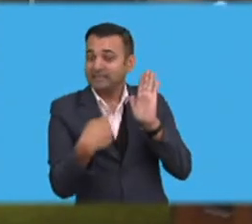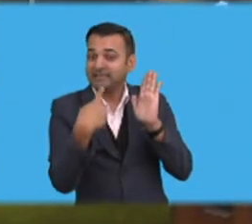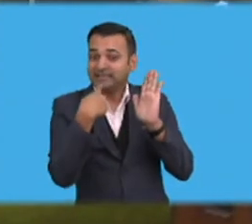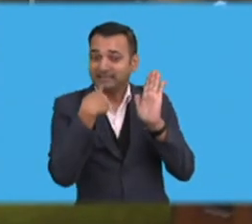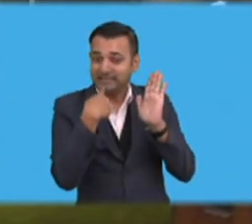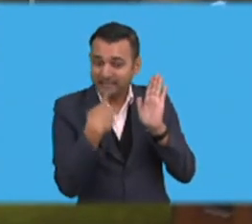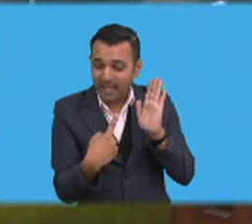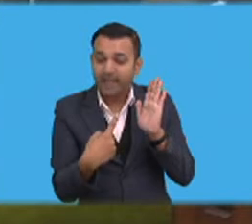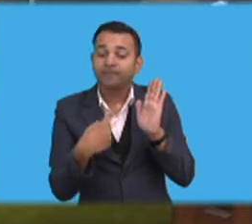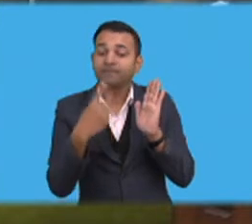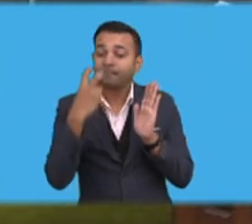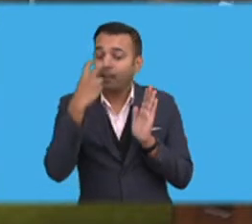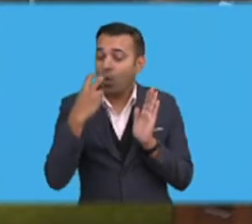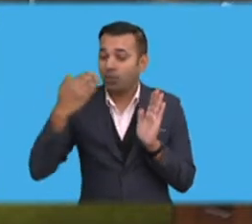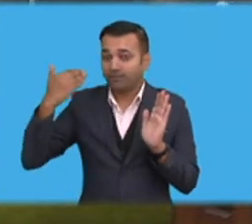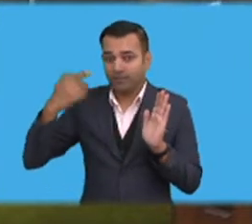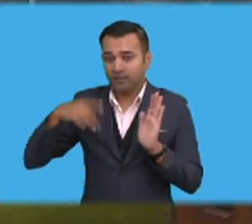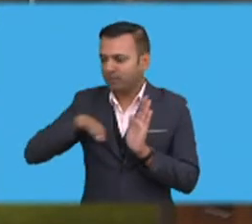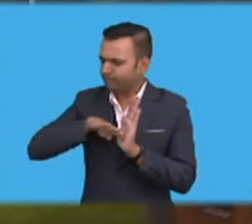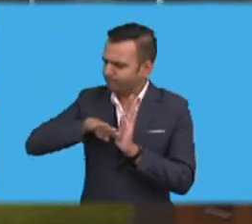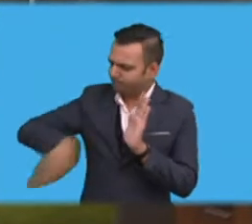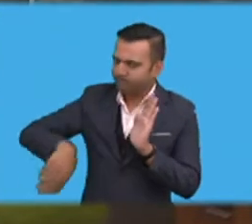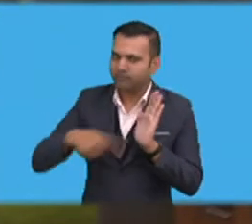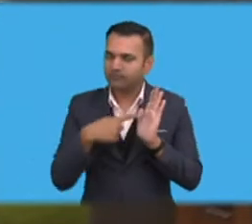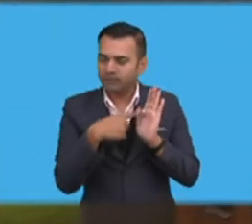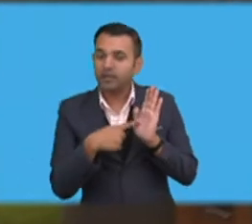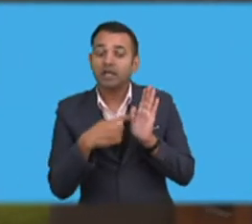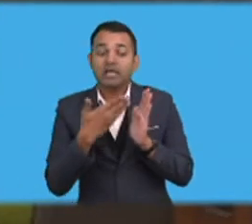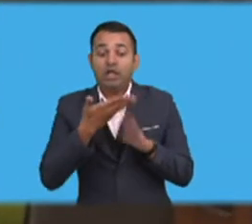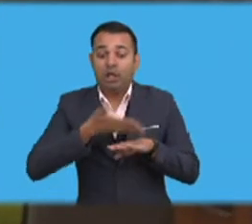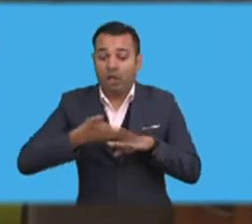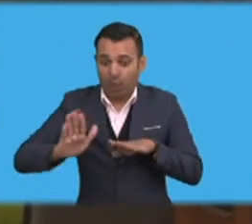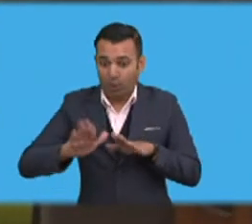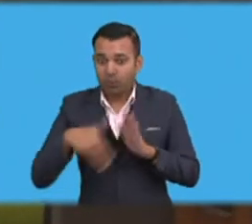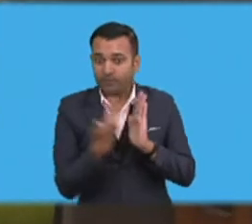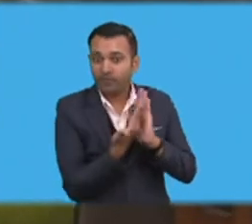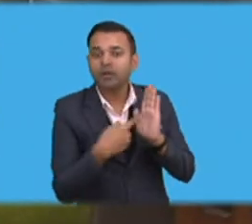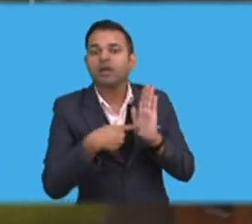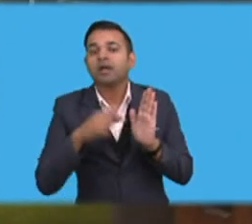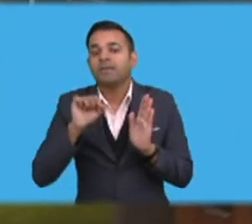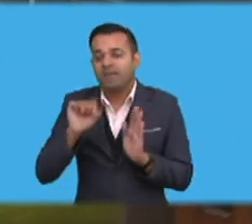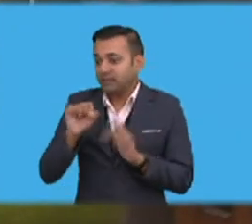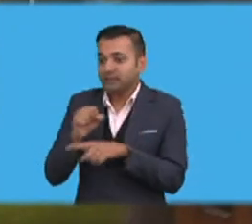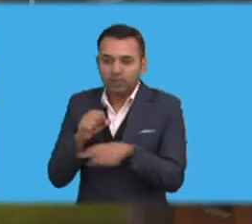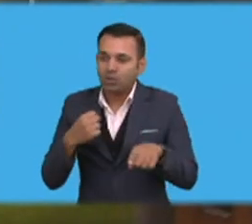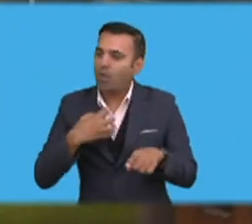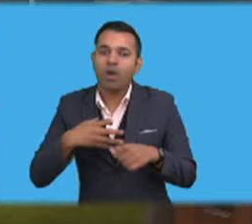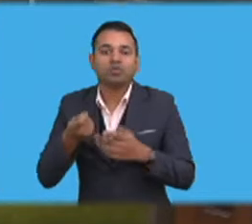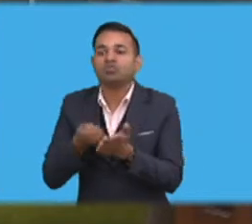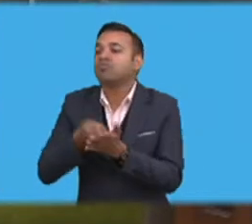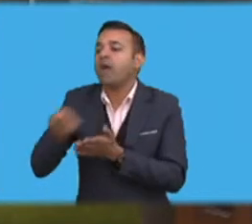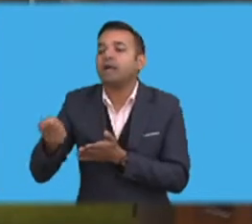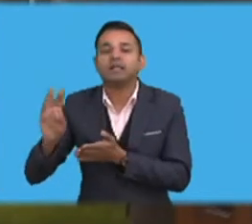is repealed, and the motor vehicle owners are no longer required to go and purchase compulsory third-party